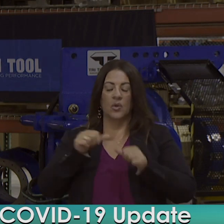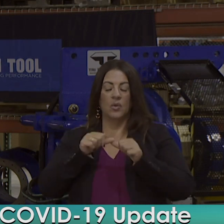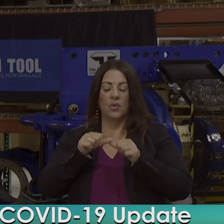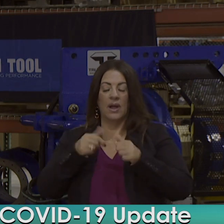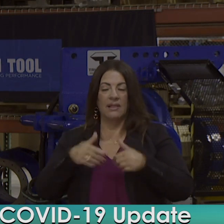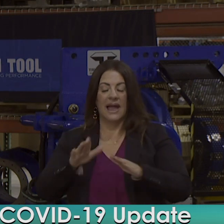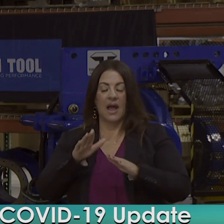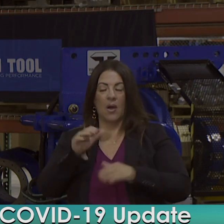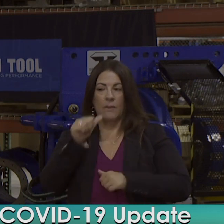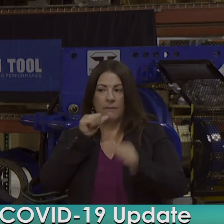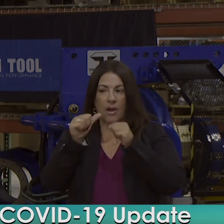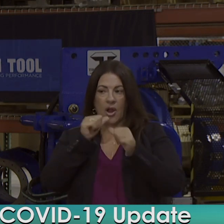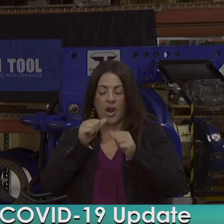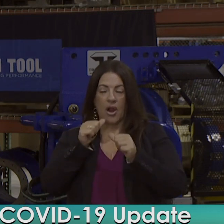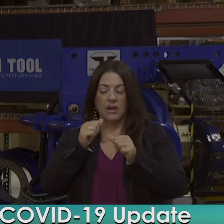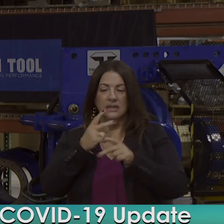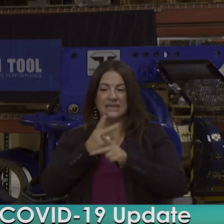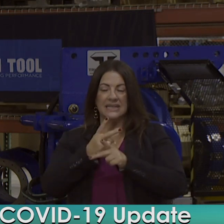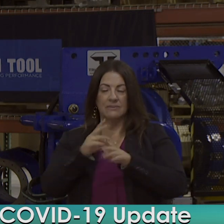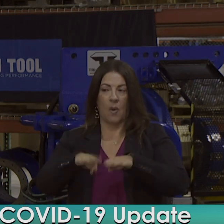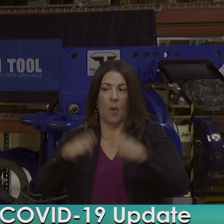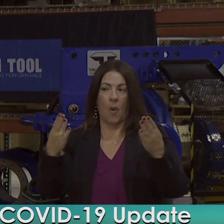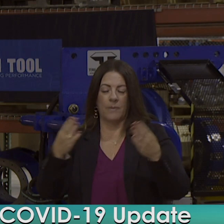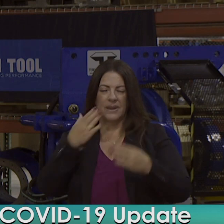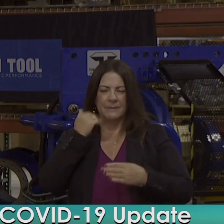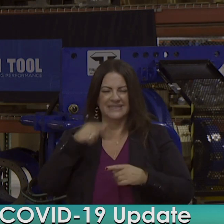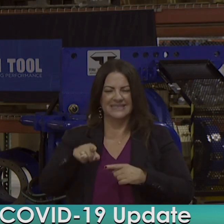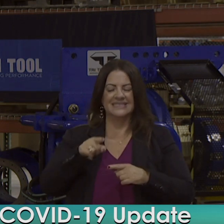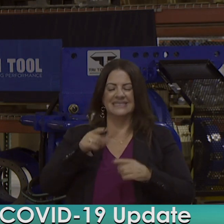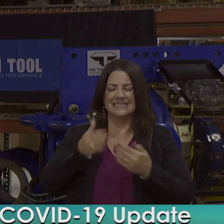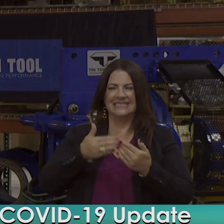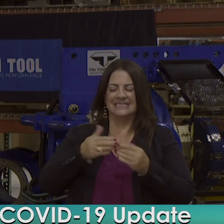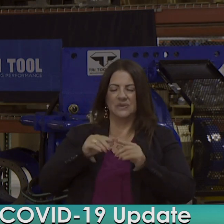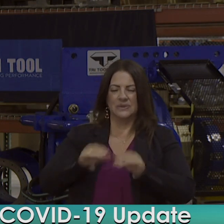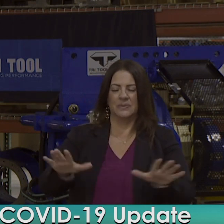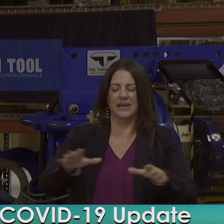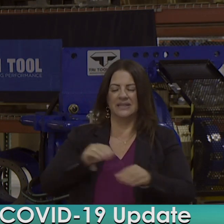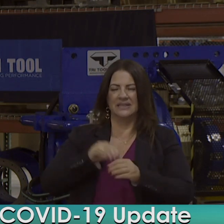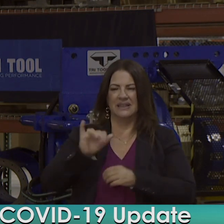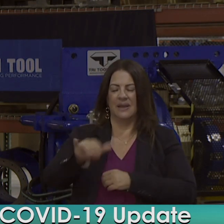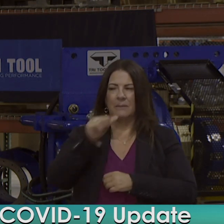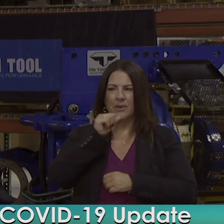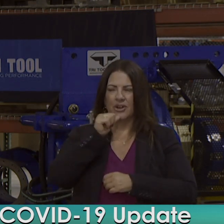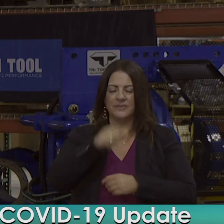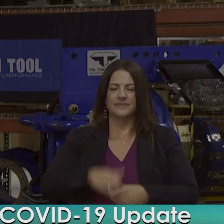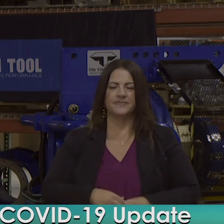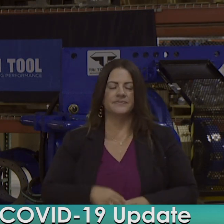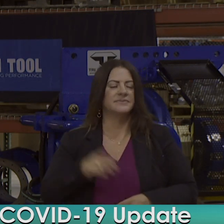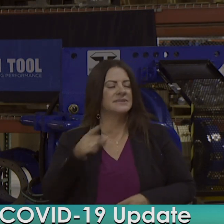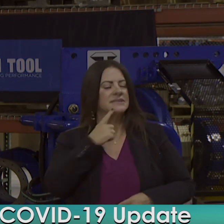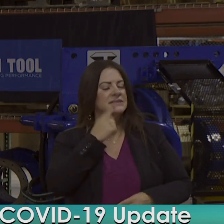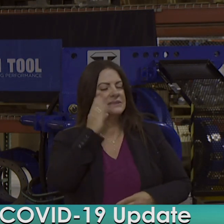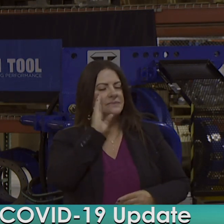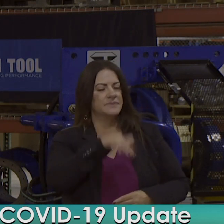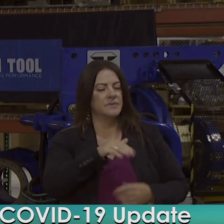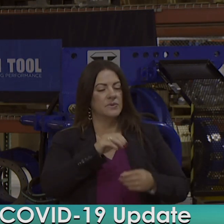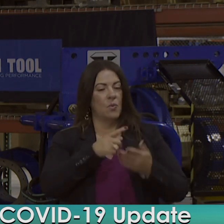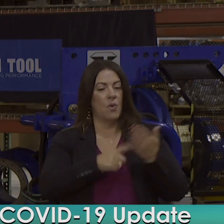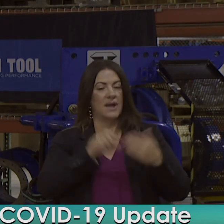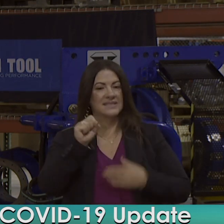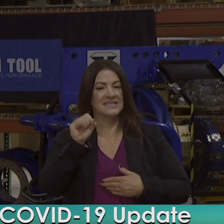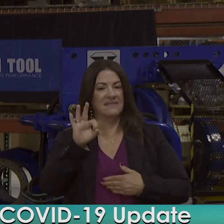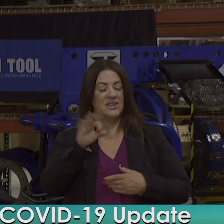stay open given the higher risk of transmission at those businesses? I think exactly what San Francisco did is exactly